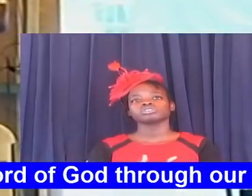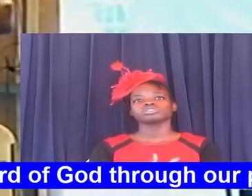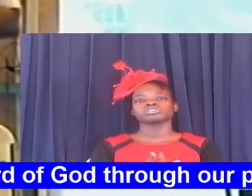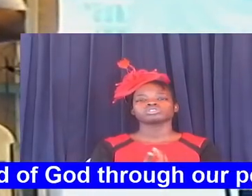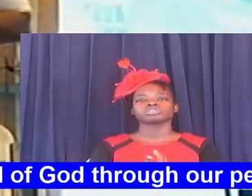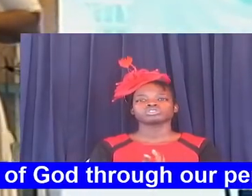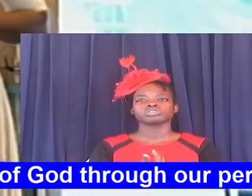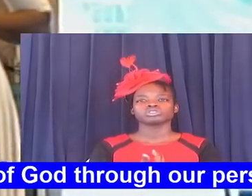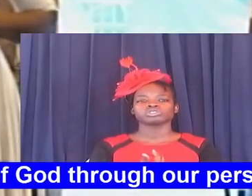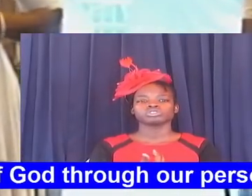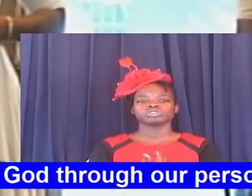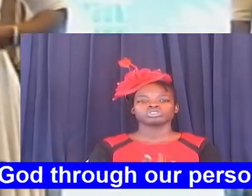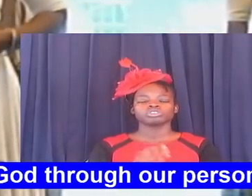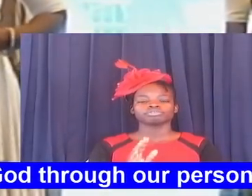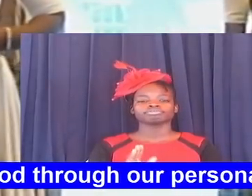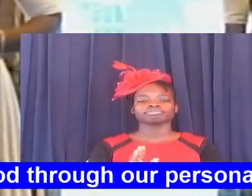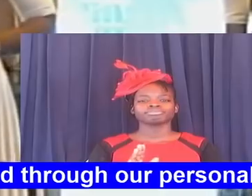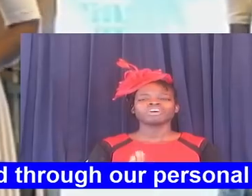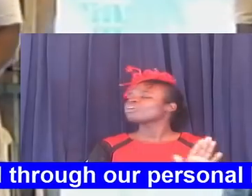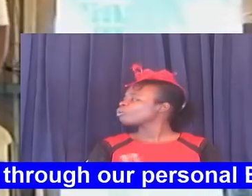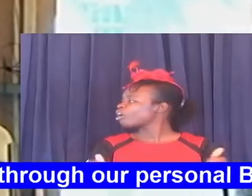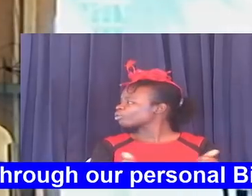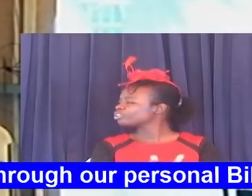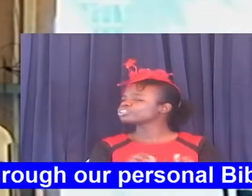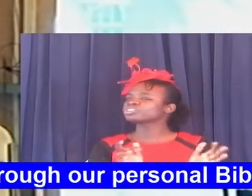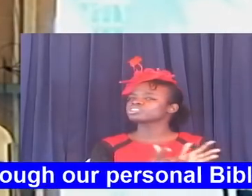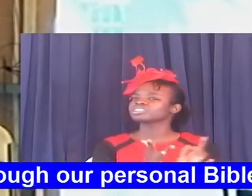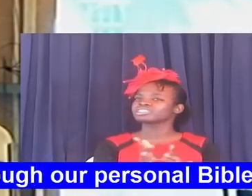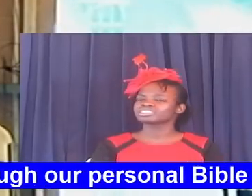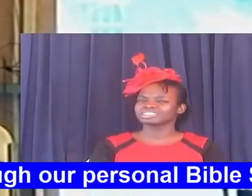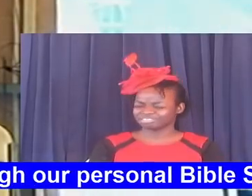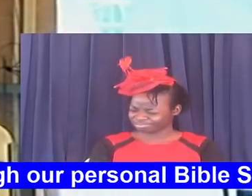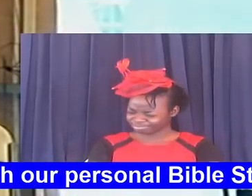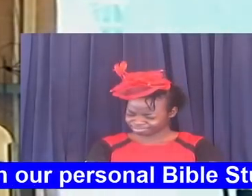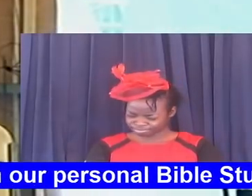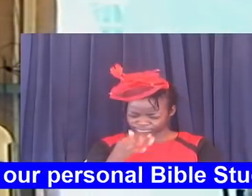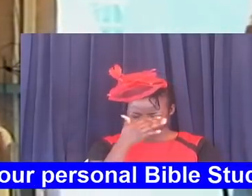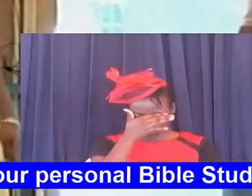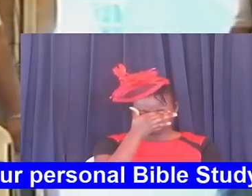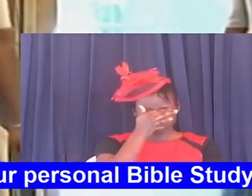invite right where we are. We're just about a few minutes from the close of